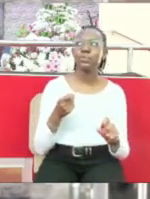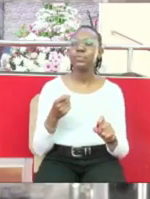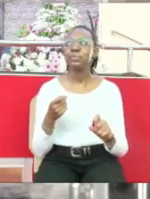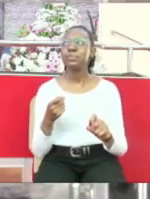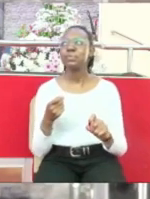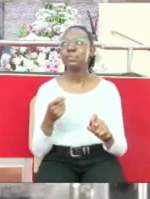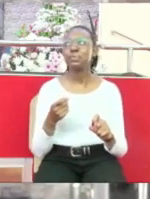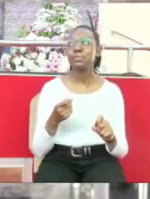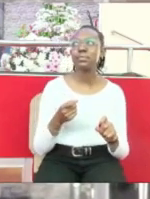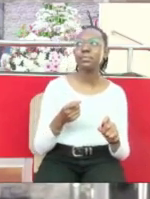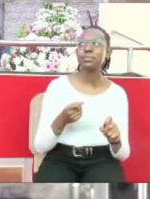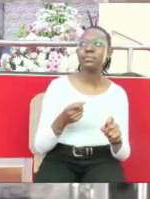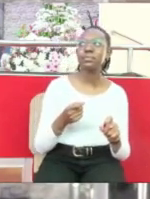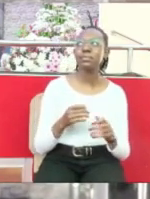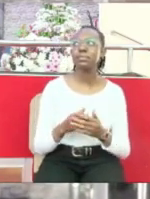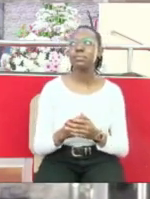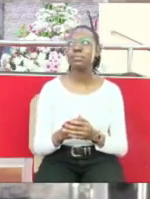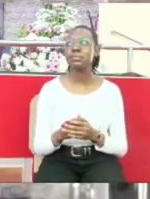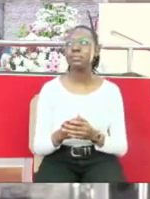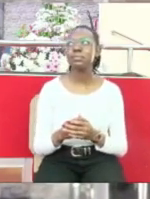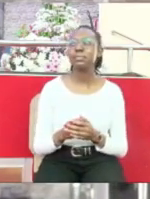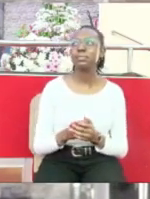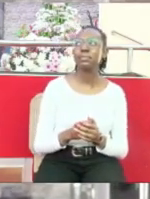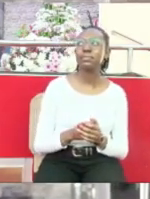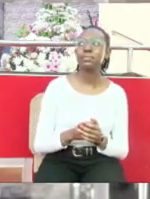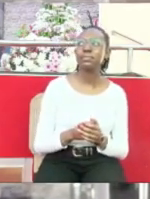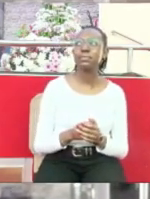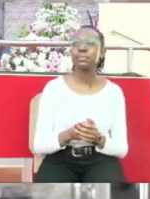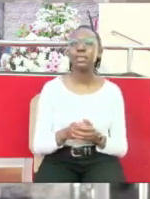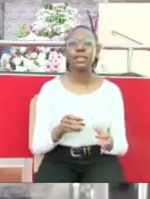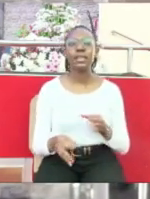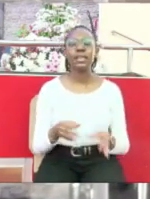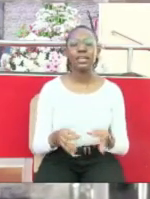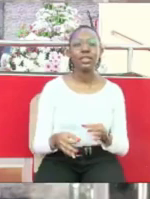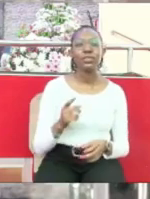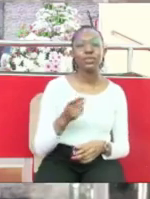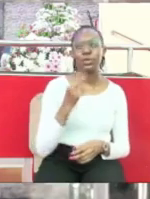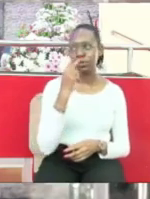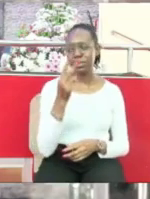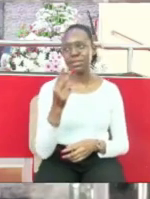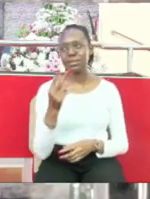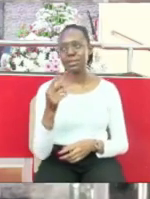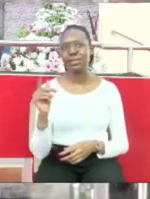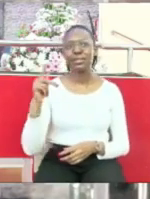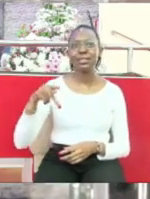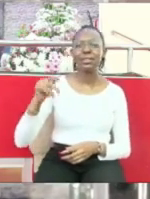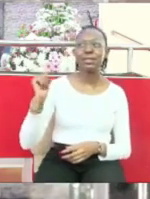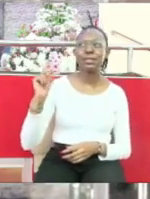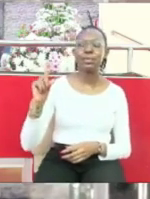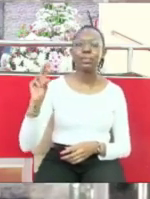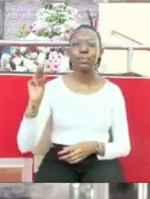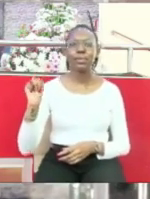Lakini tulipokuwa tunatembea katika baadhi ya hayo mashamba. Anywhere else you saw a palm tree. Kila mahali ukiona mtende, there was water there. Palikuwa na maji